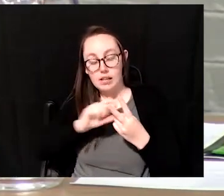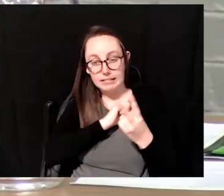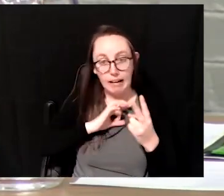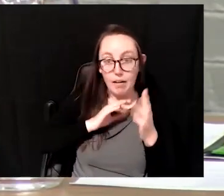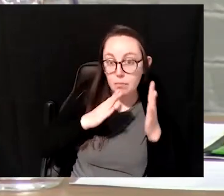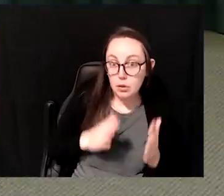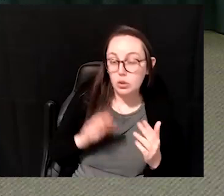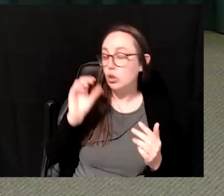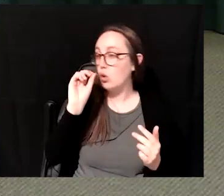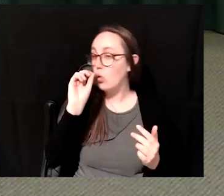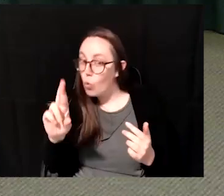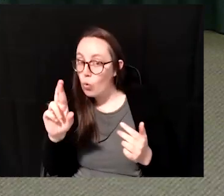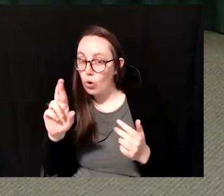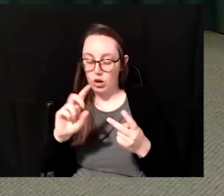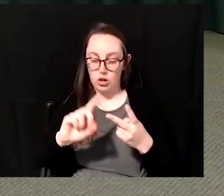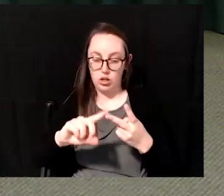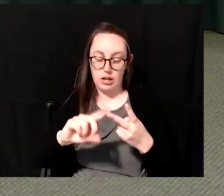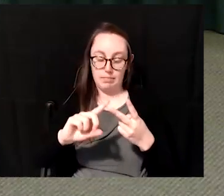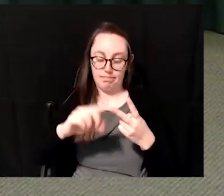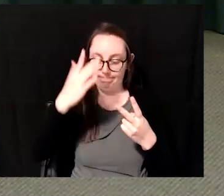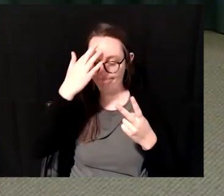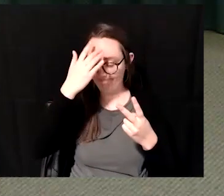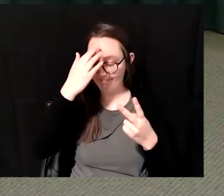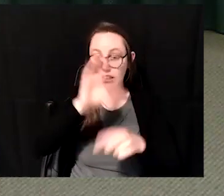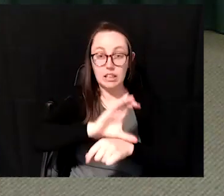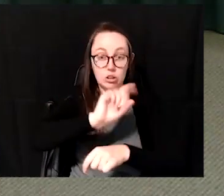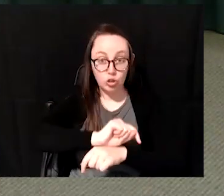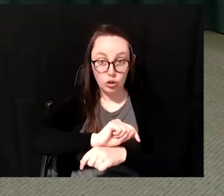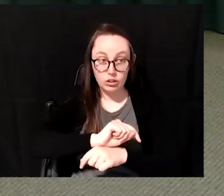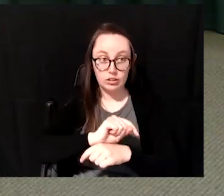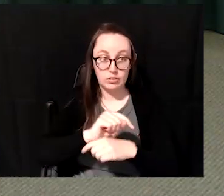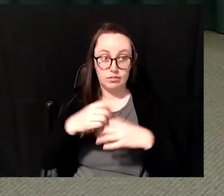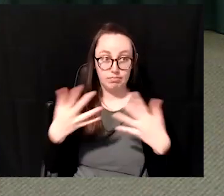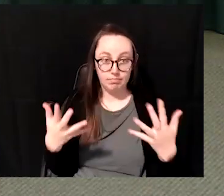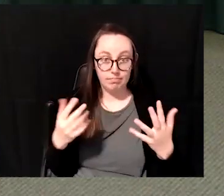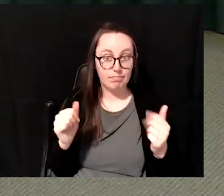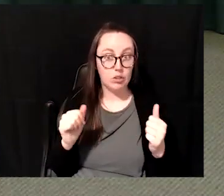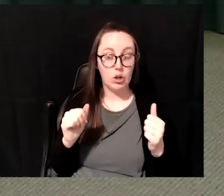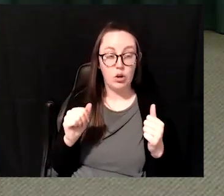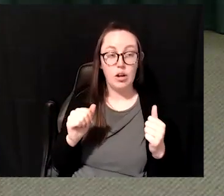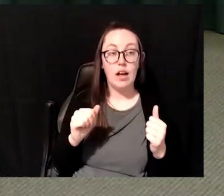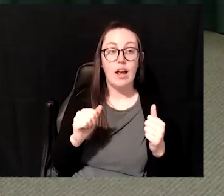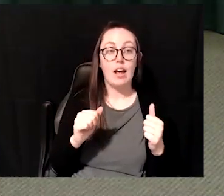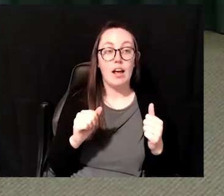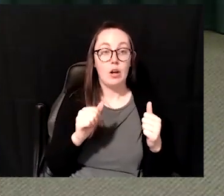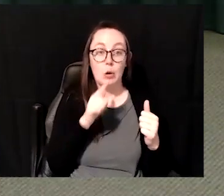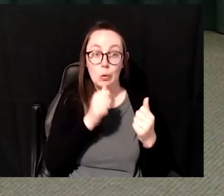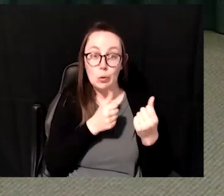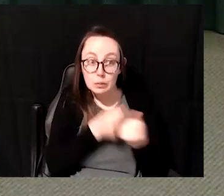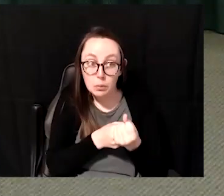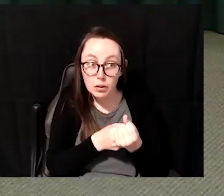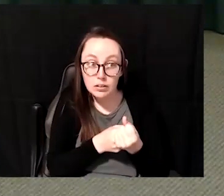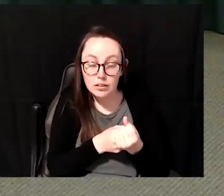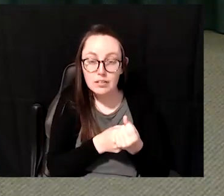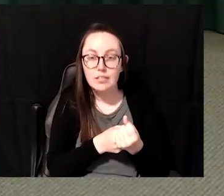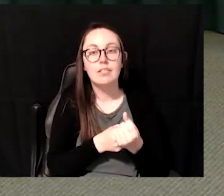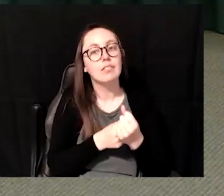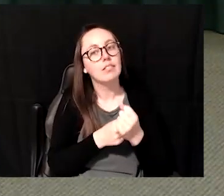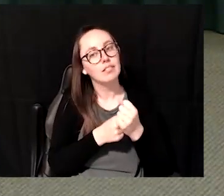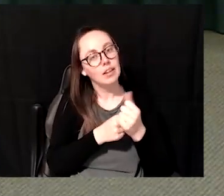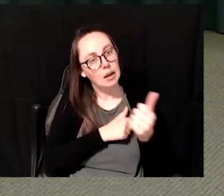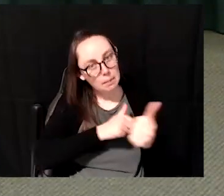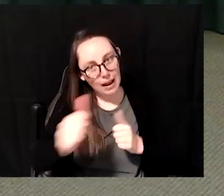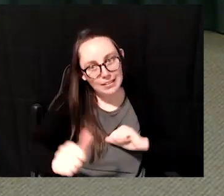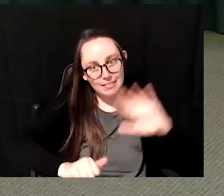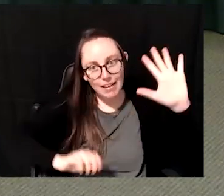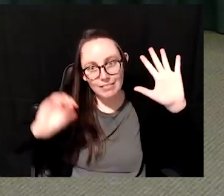forward okay all those in favor cool aye aye aye carries five zero thank you